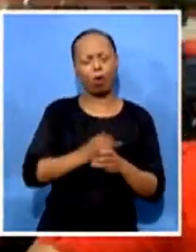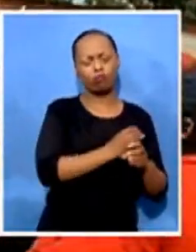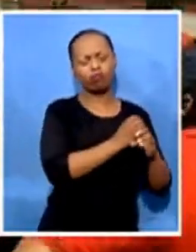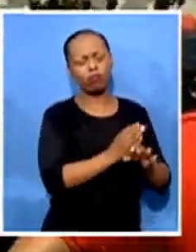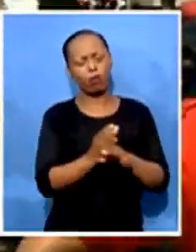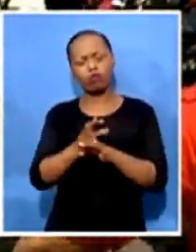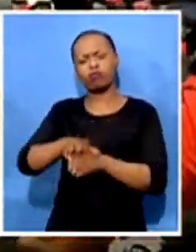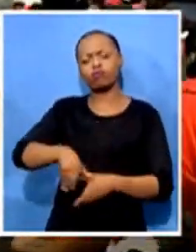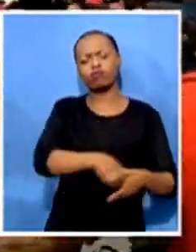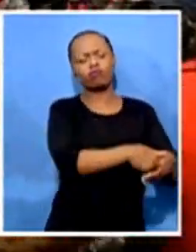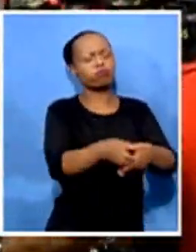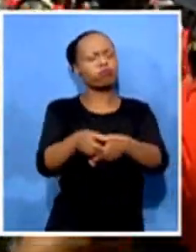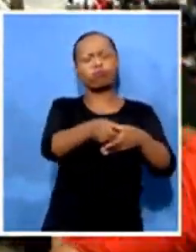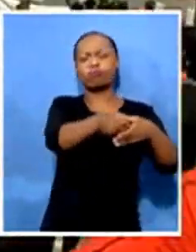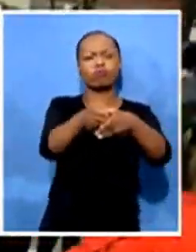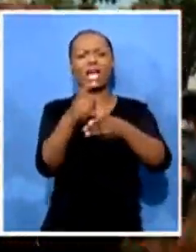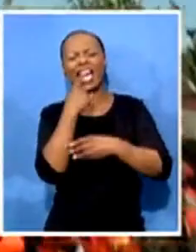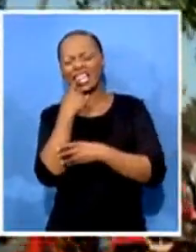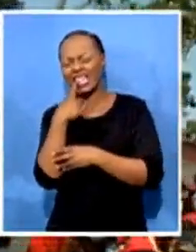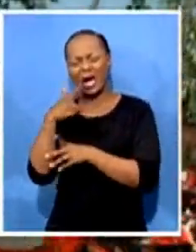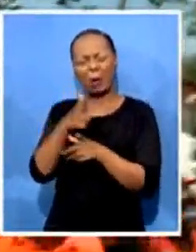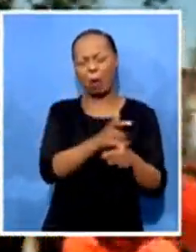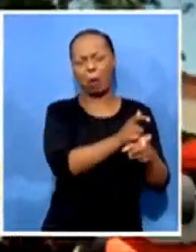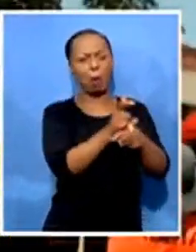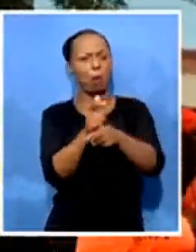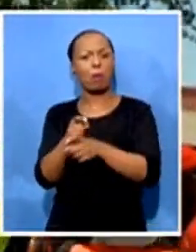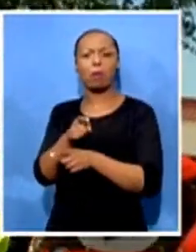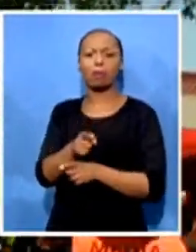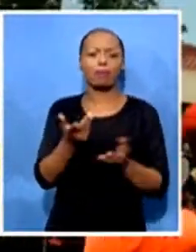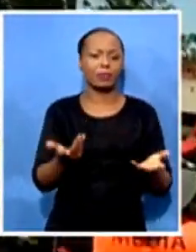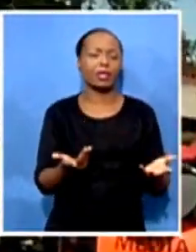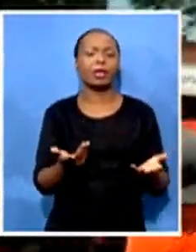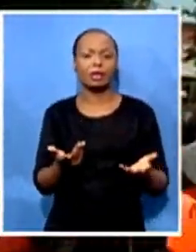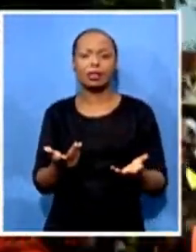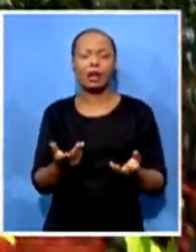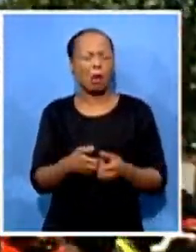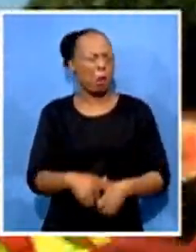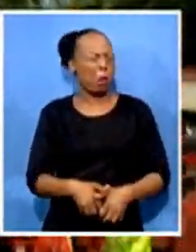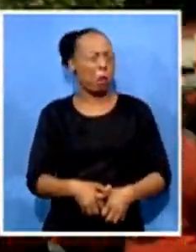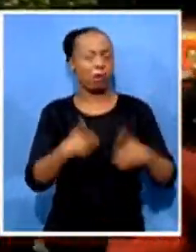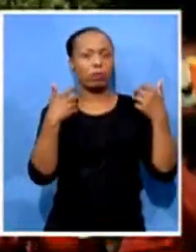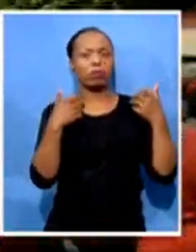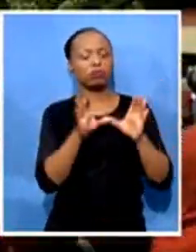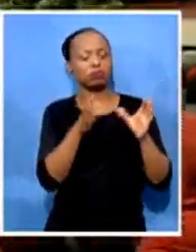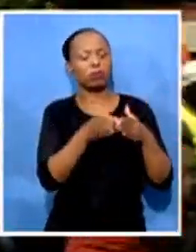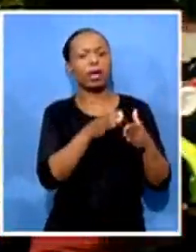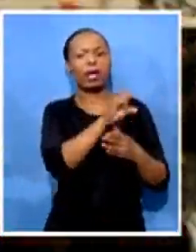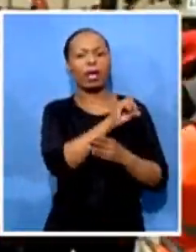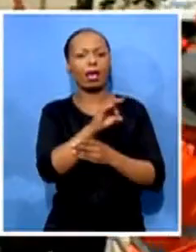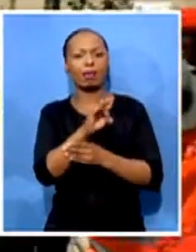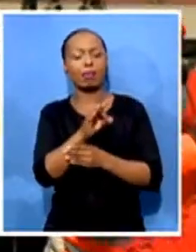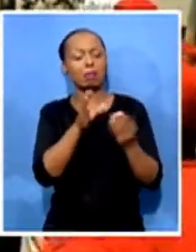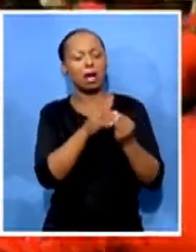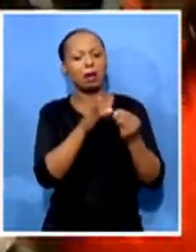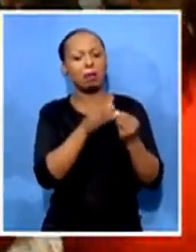marchers, who a lot of them, as we heard earlier speaking to us here on SABC News Channel, were peacefully sitting by, standing for